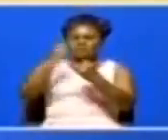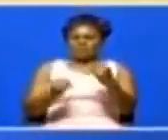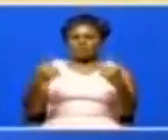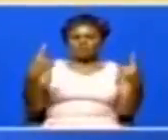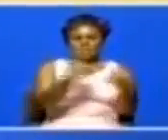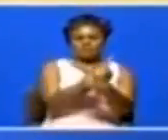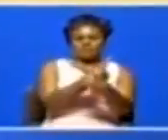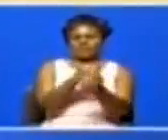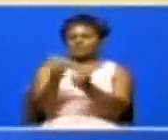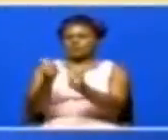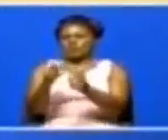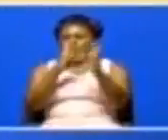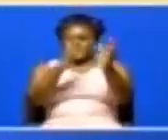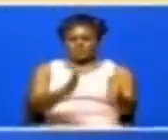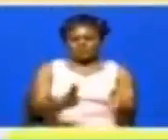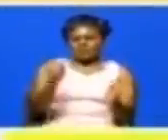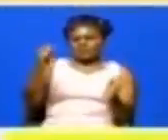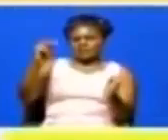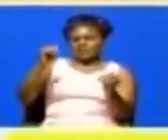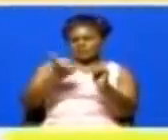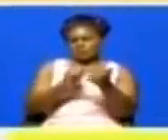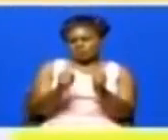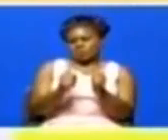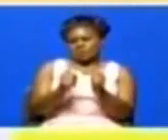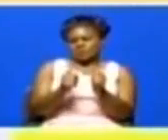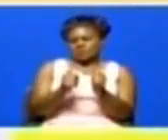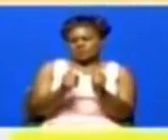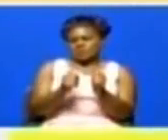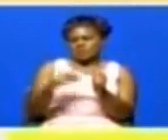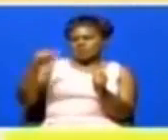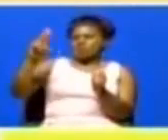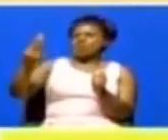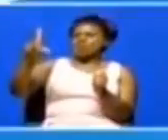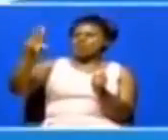different sports. Robinson Okenye, KTN Sports, in Gulu, Uganda. Brooks.